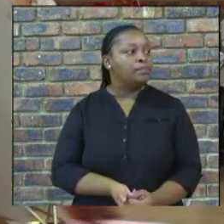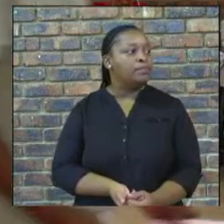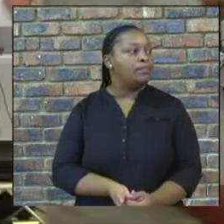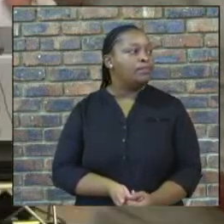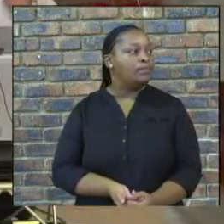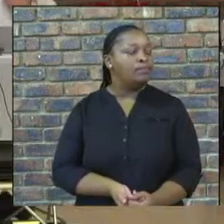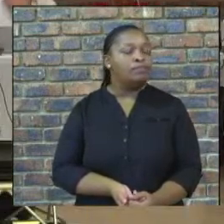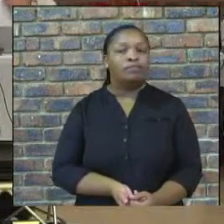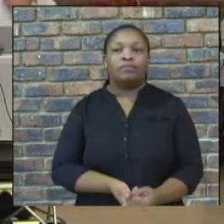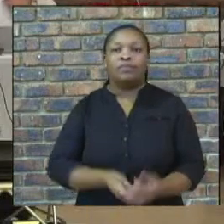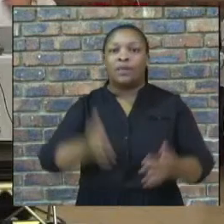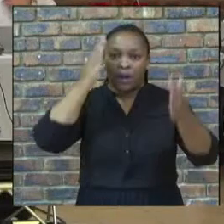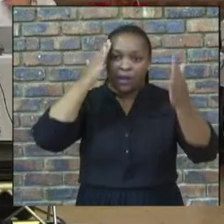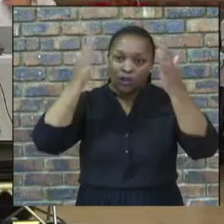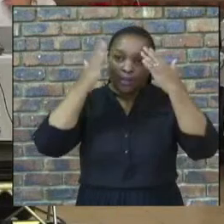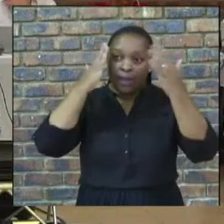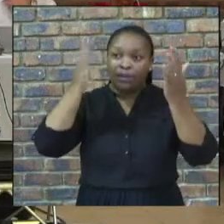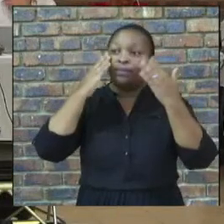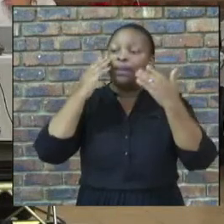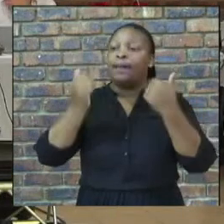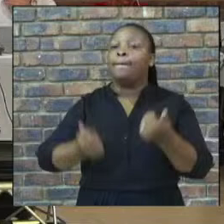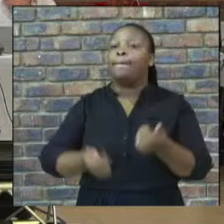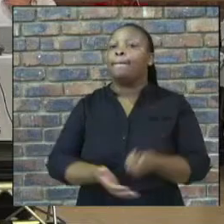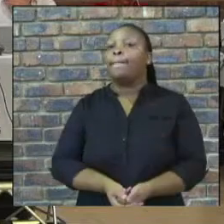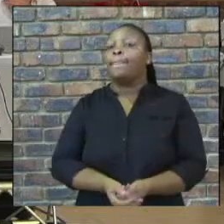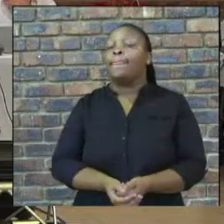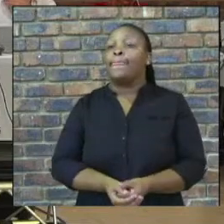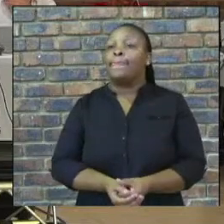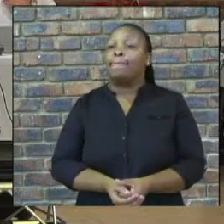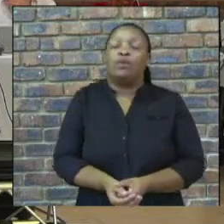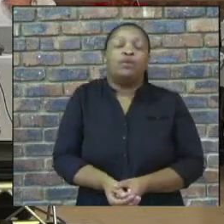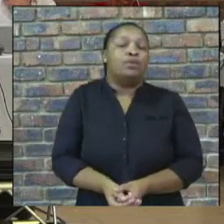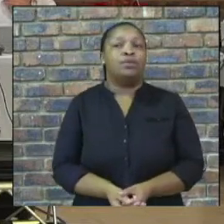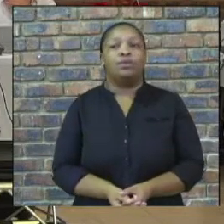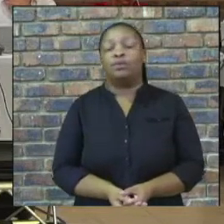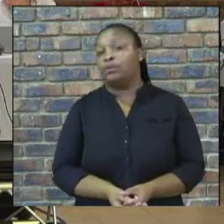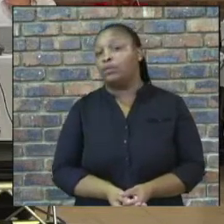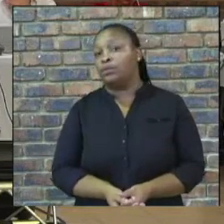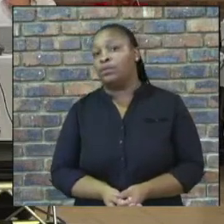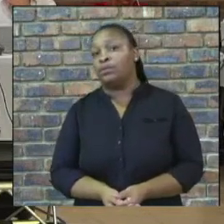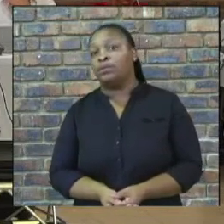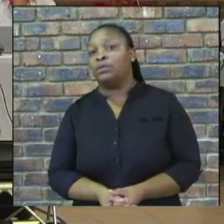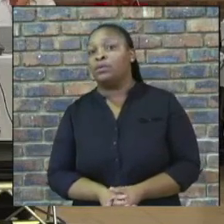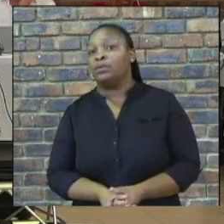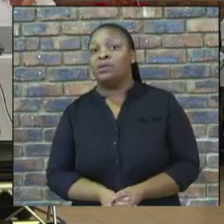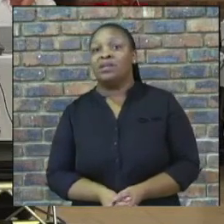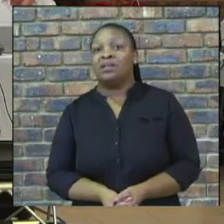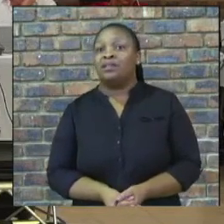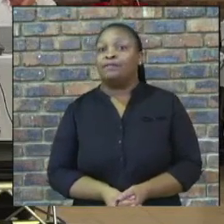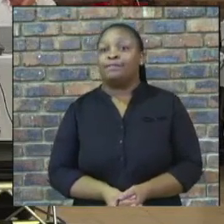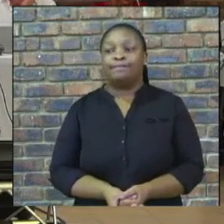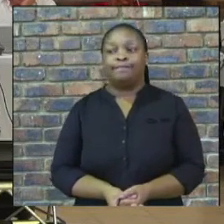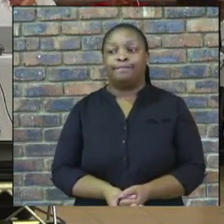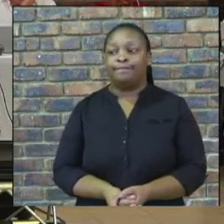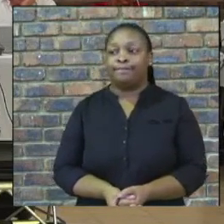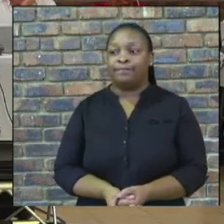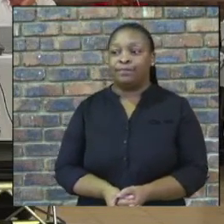Sanibonani nonke. Lo khuluma ko uNdlovu eKhalineni